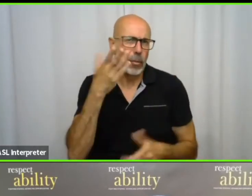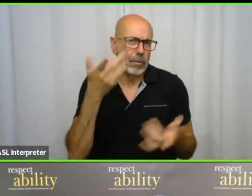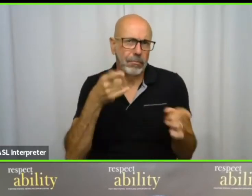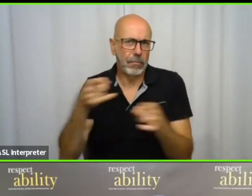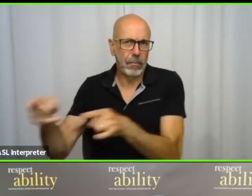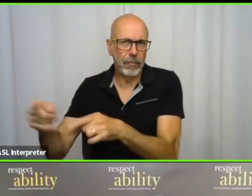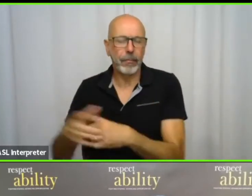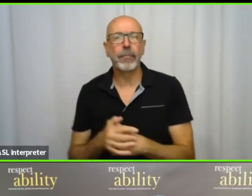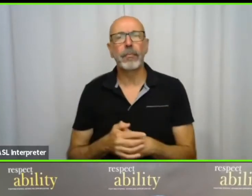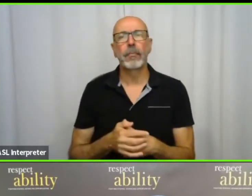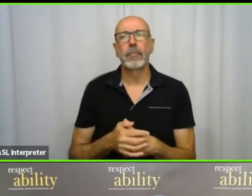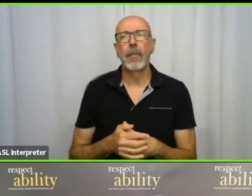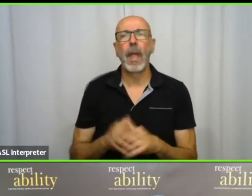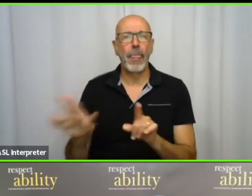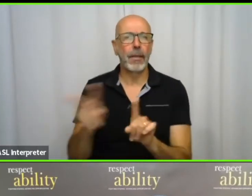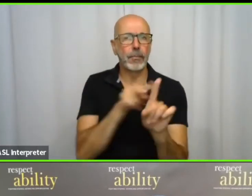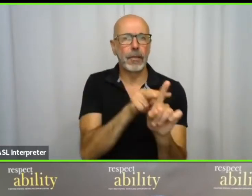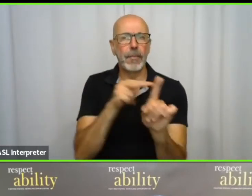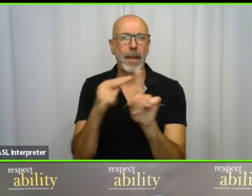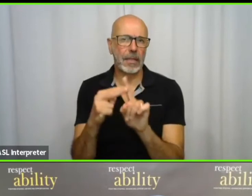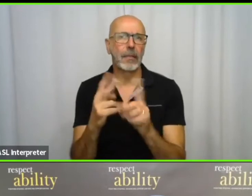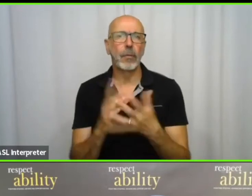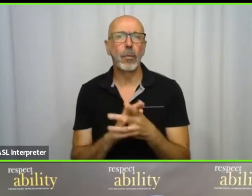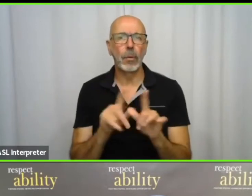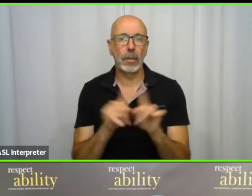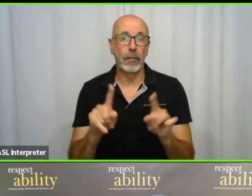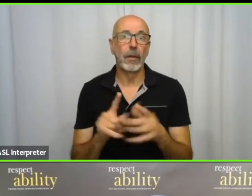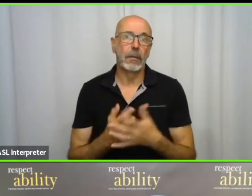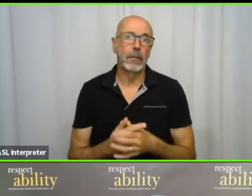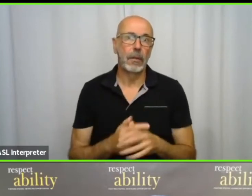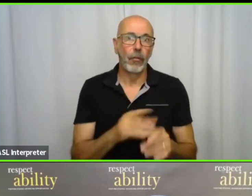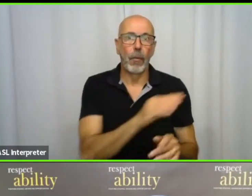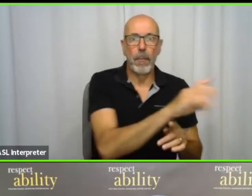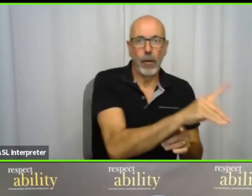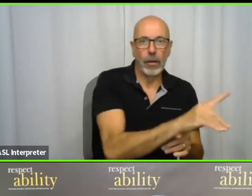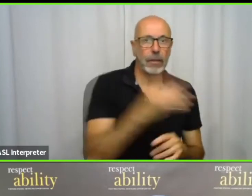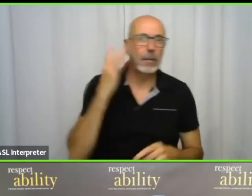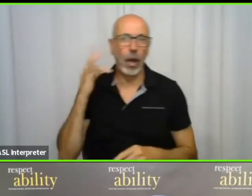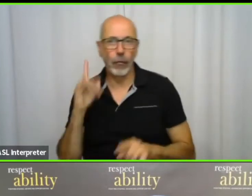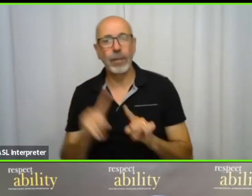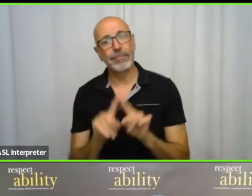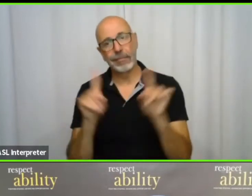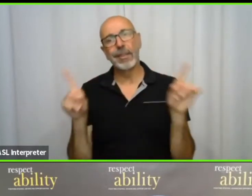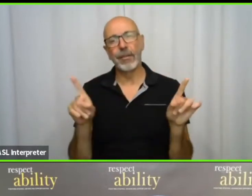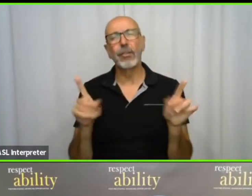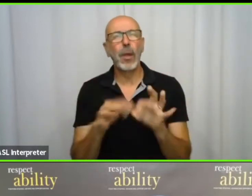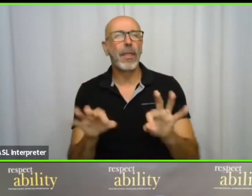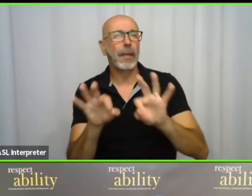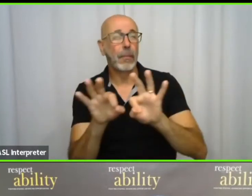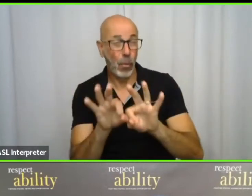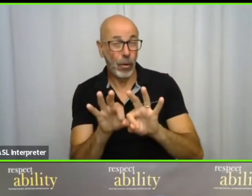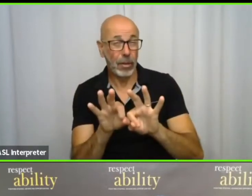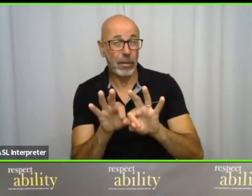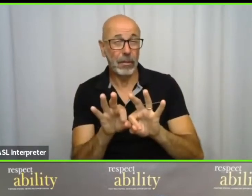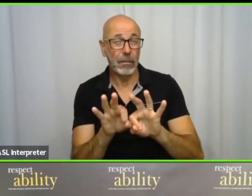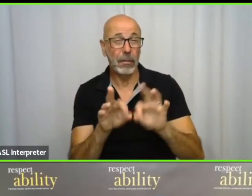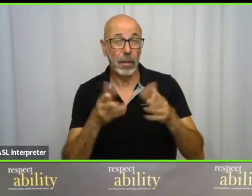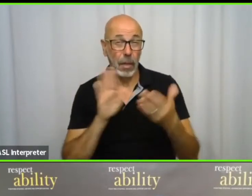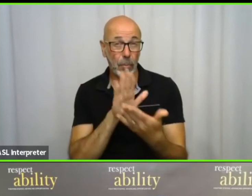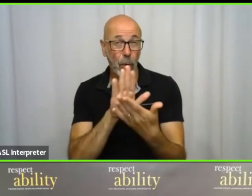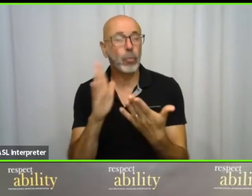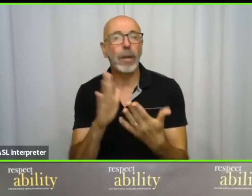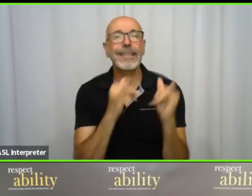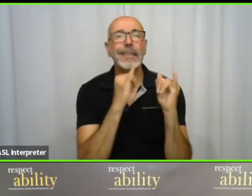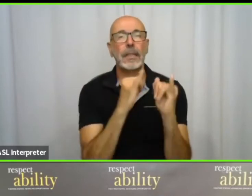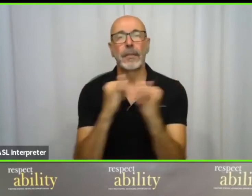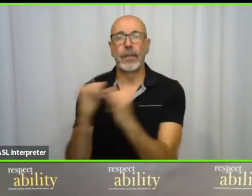different based on Maryland versus California. So I think the key is an individualized approach. Absolutely. And I just want